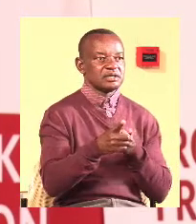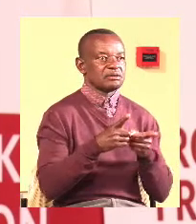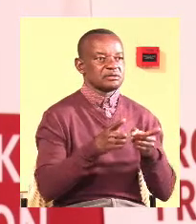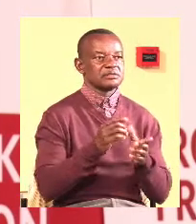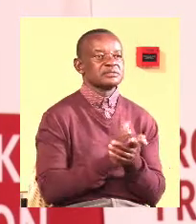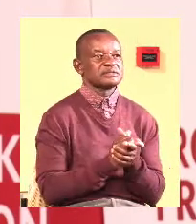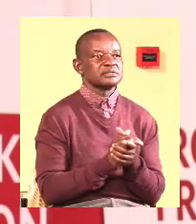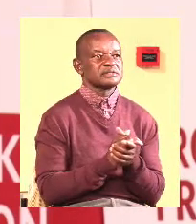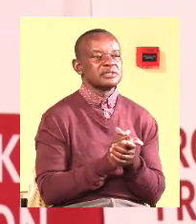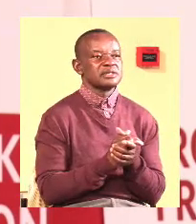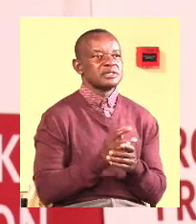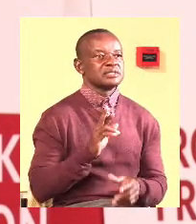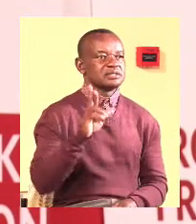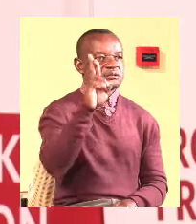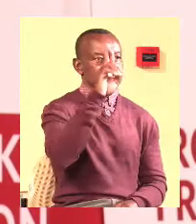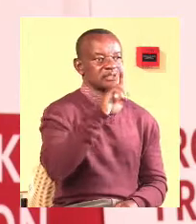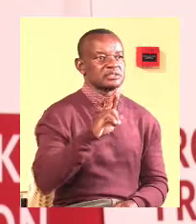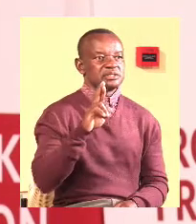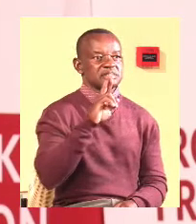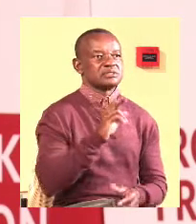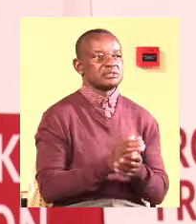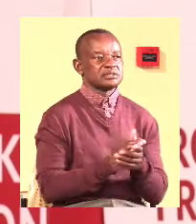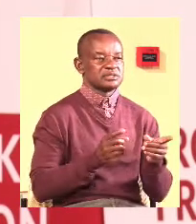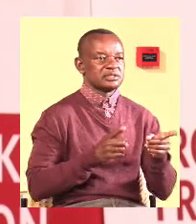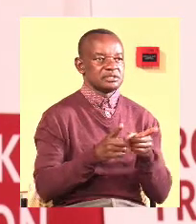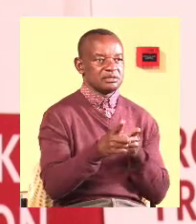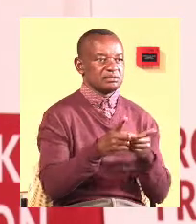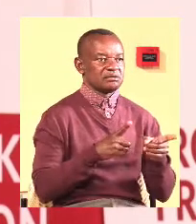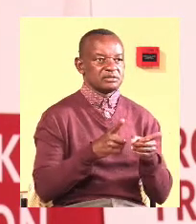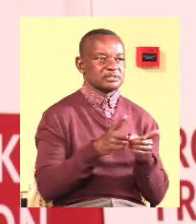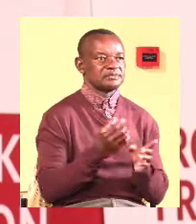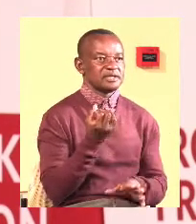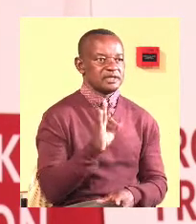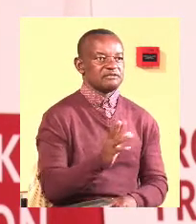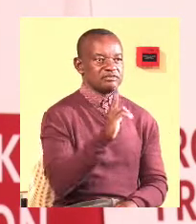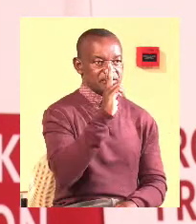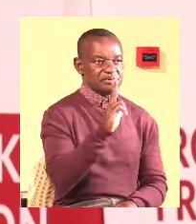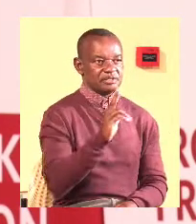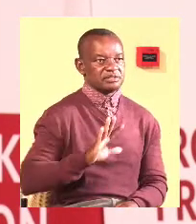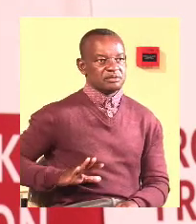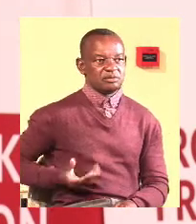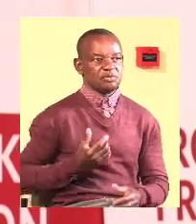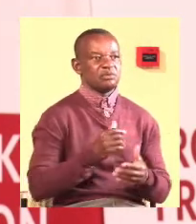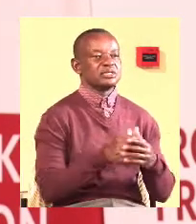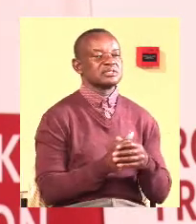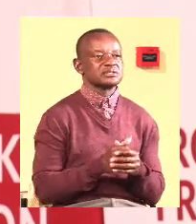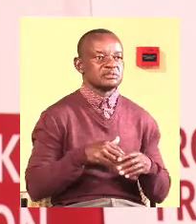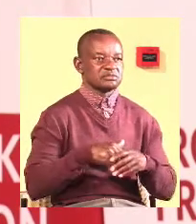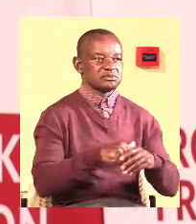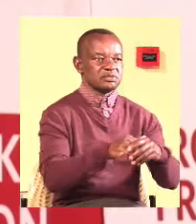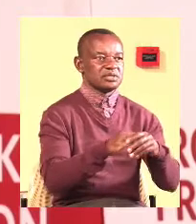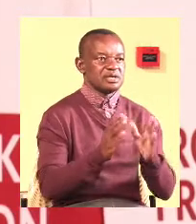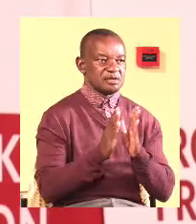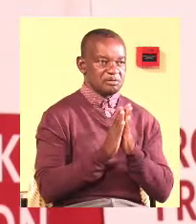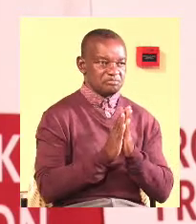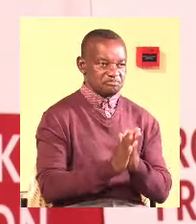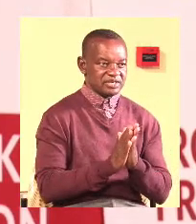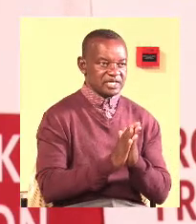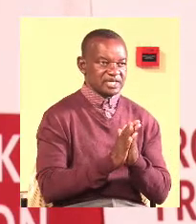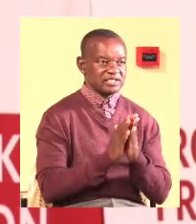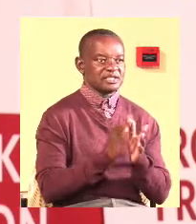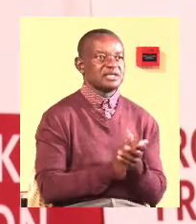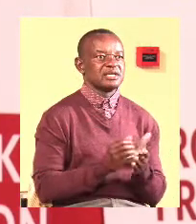regional directors of education. Should you wish to travel, please contact the authorized officials. Thank you